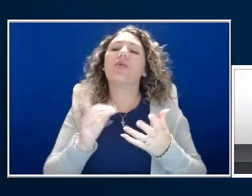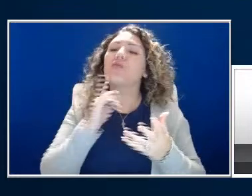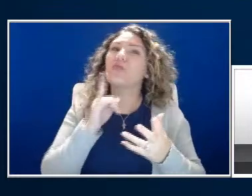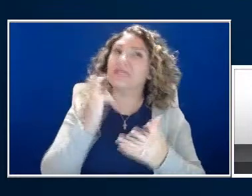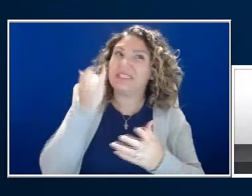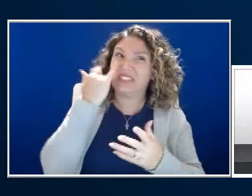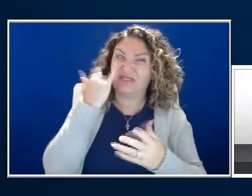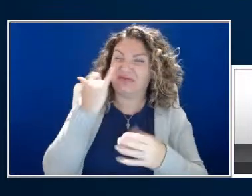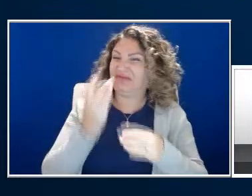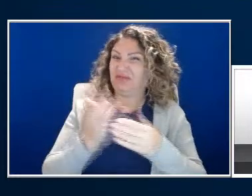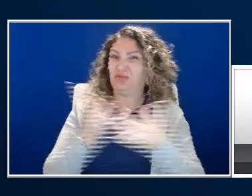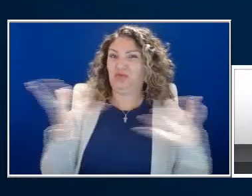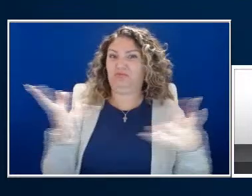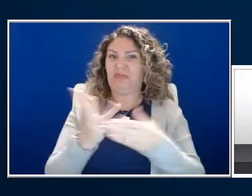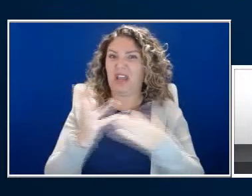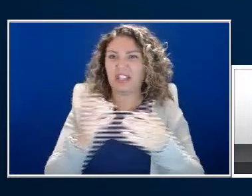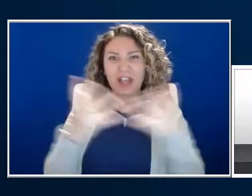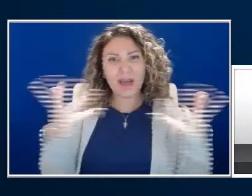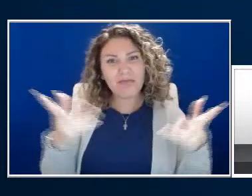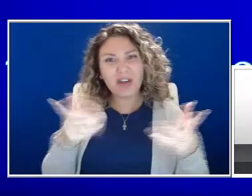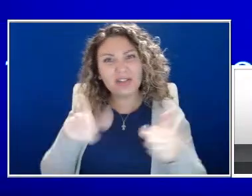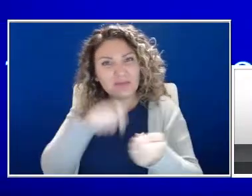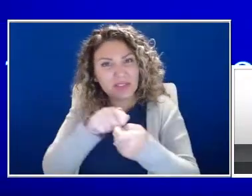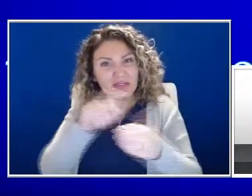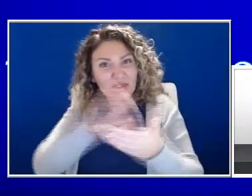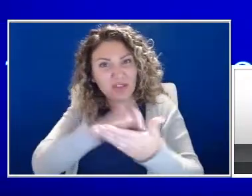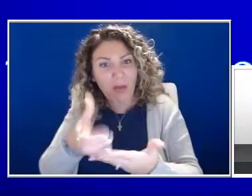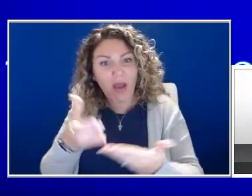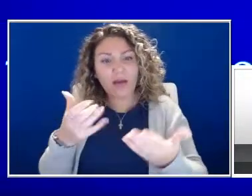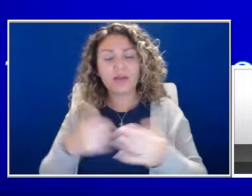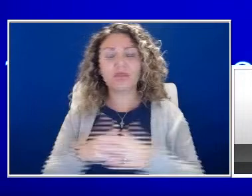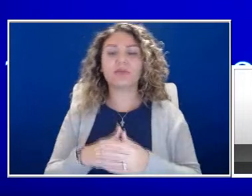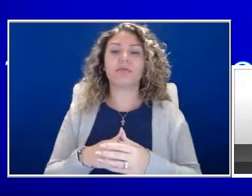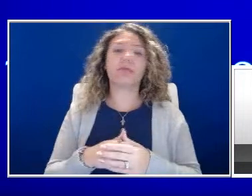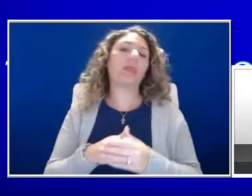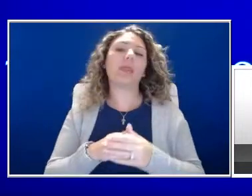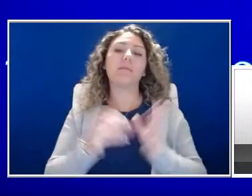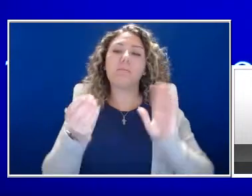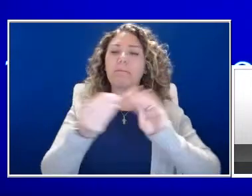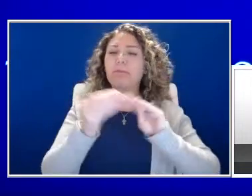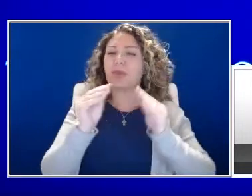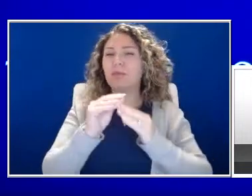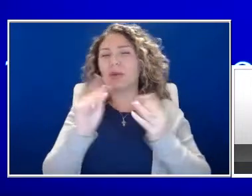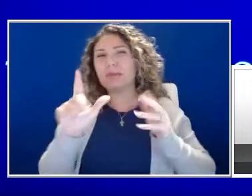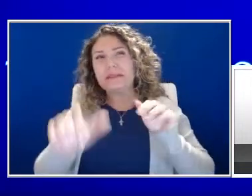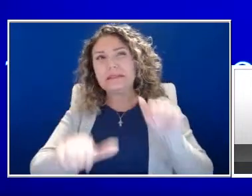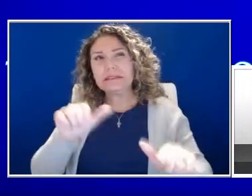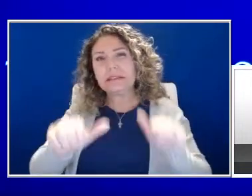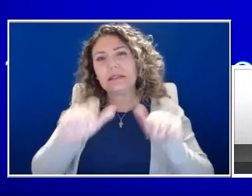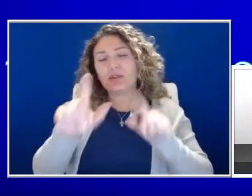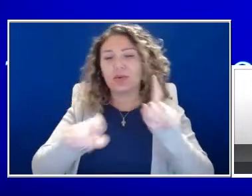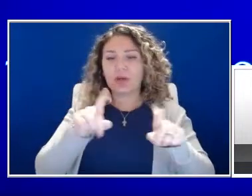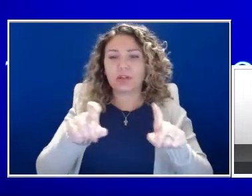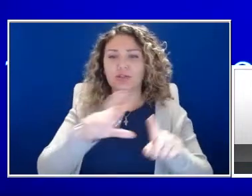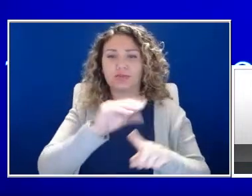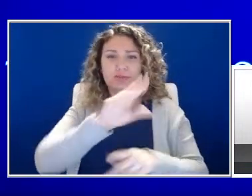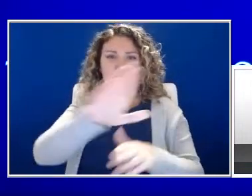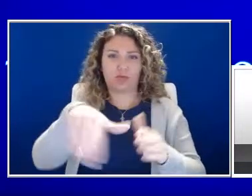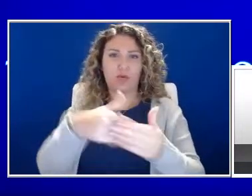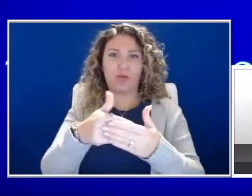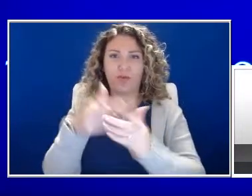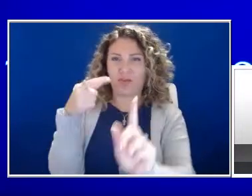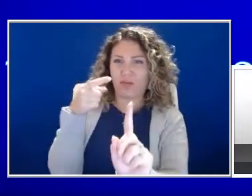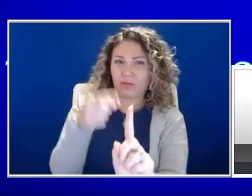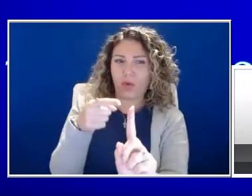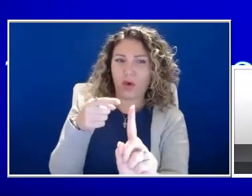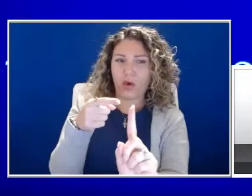the top? Well, I think there's the numbers question to that, and then there's just the kind of the overall point of when does it